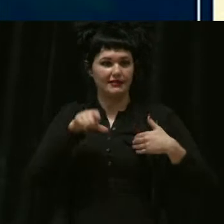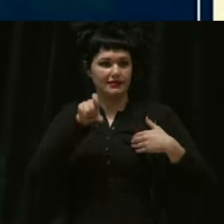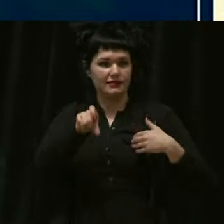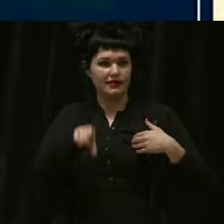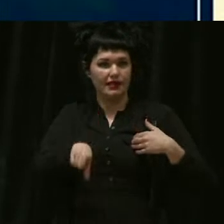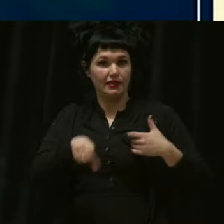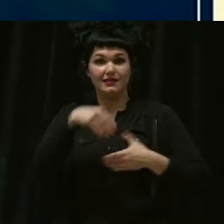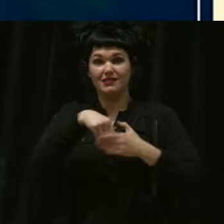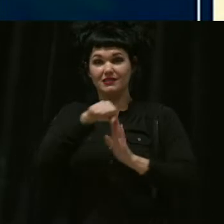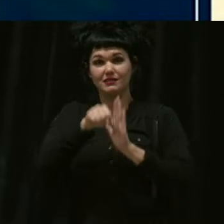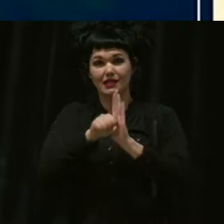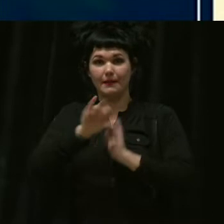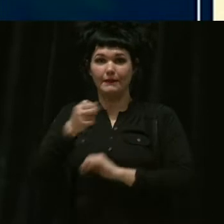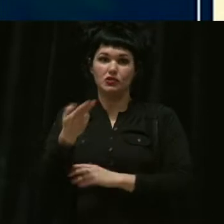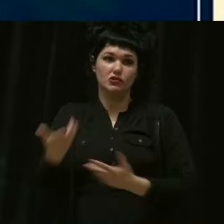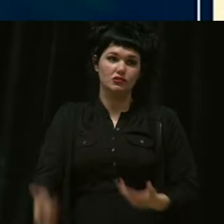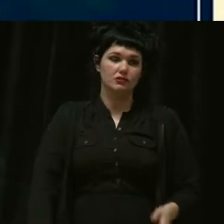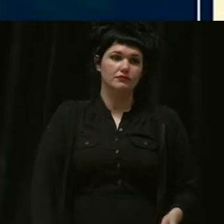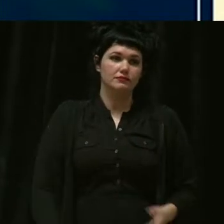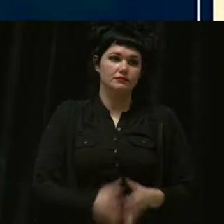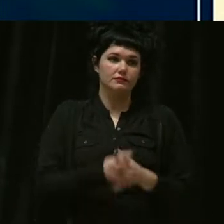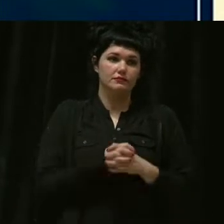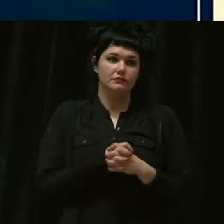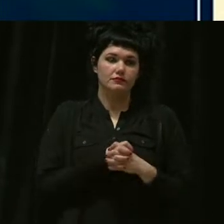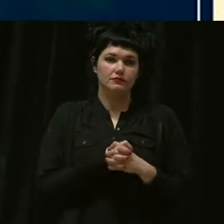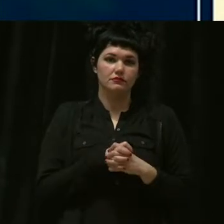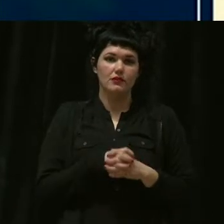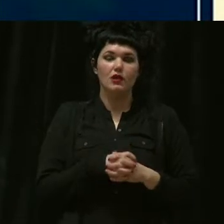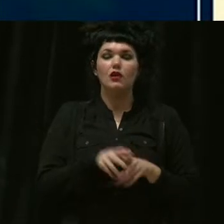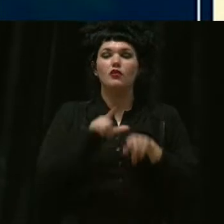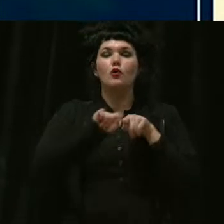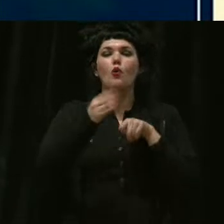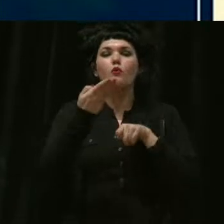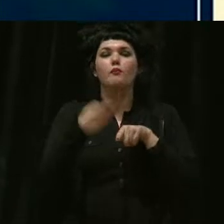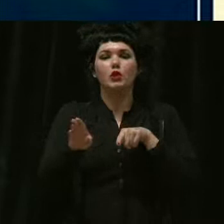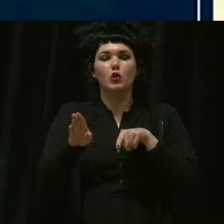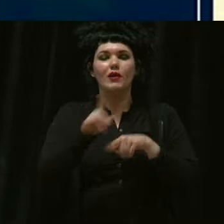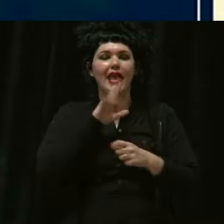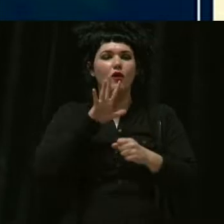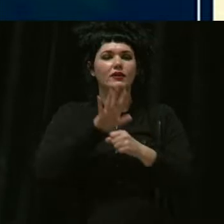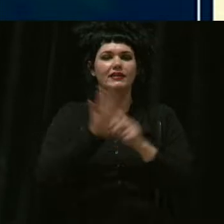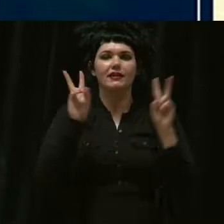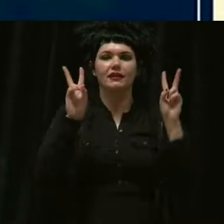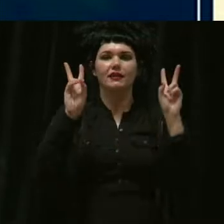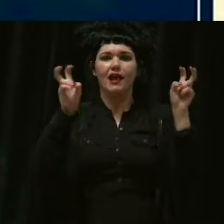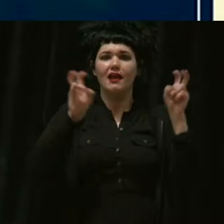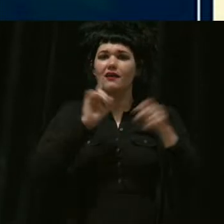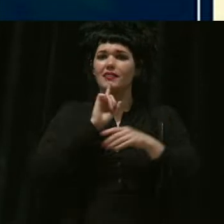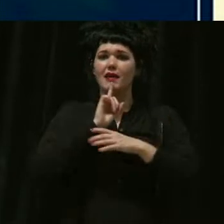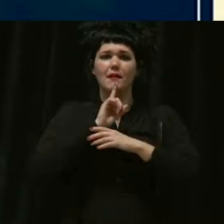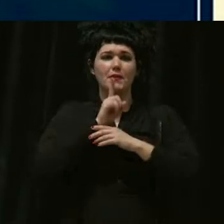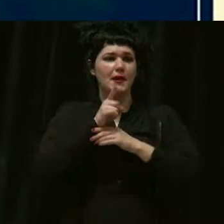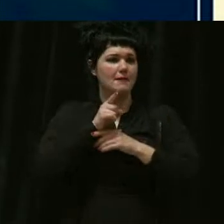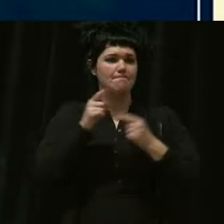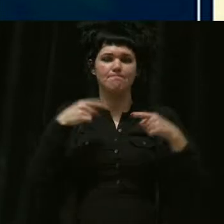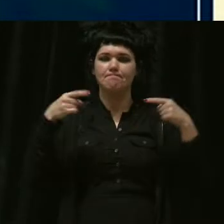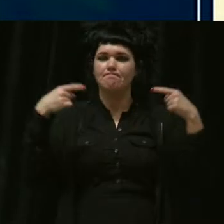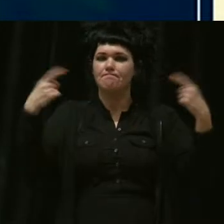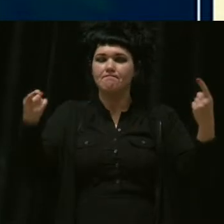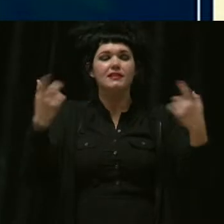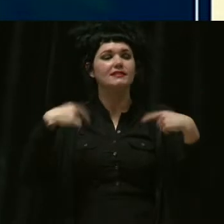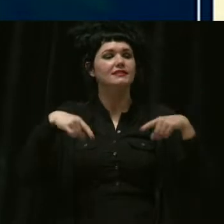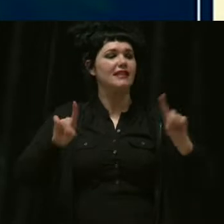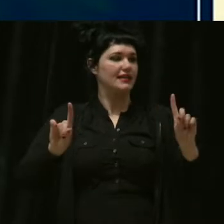in the state of Michigan. The Go Blue Guarantee has been a resounding success,